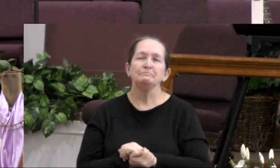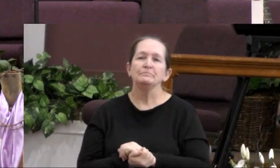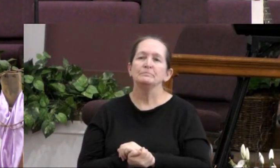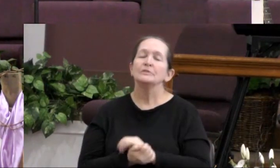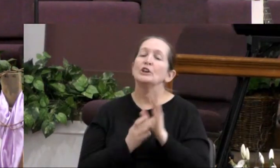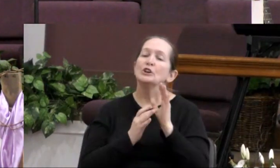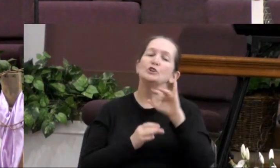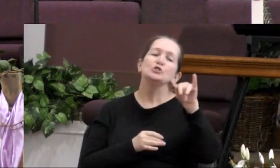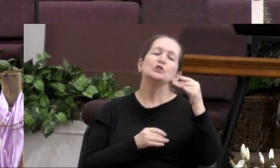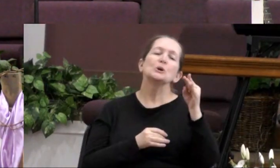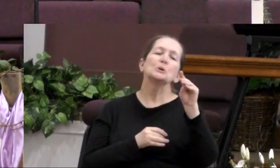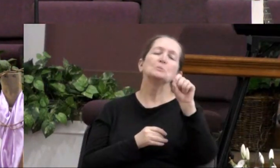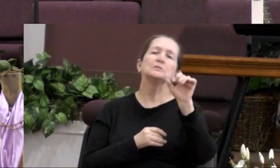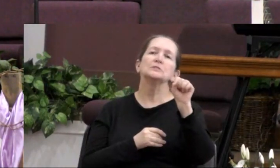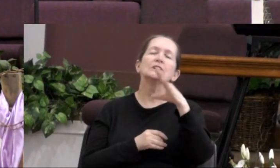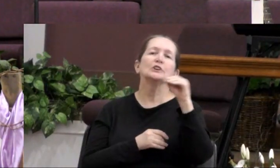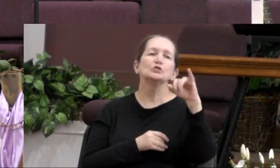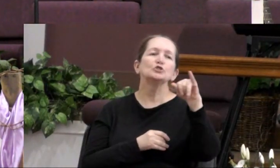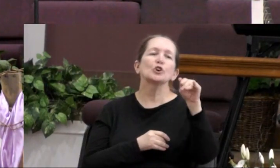See, James and John